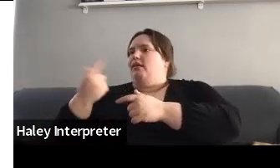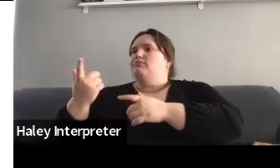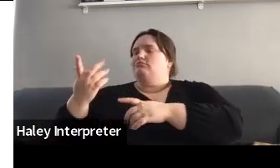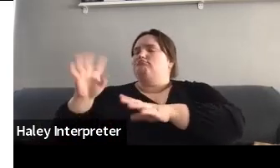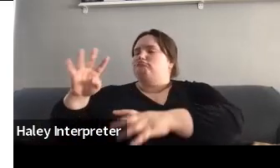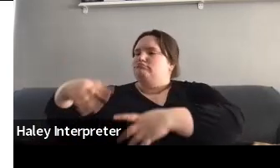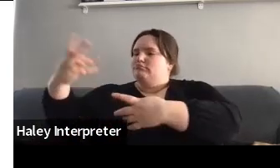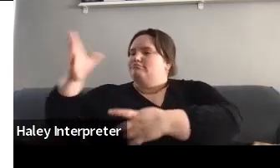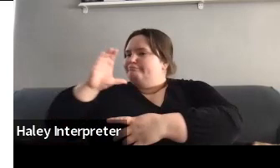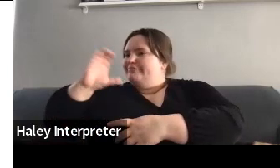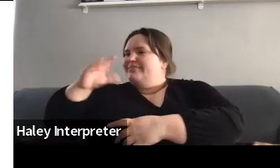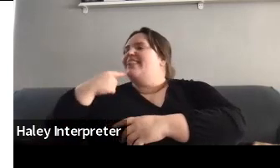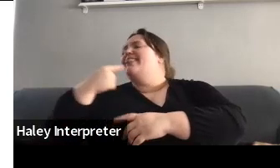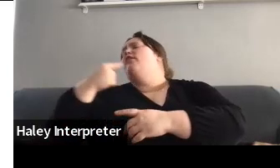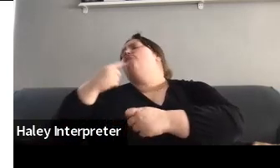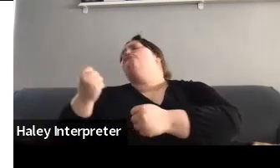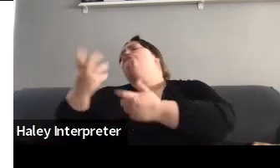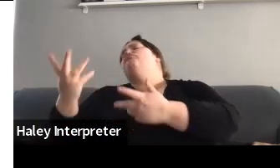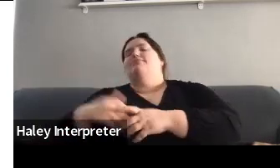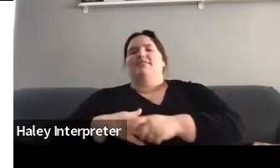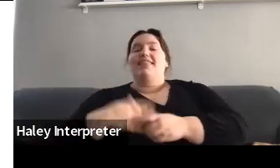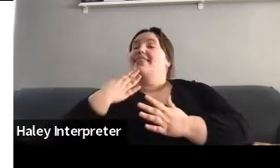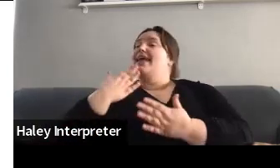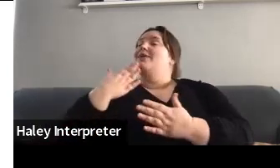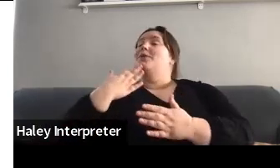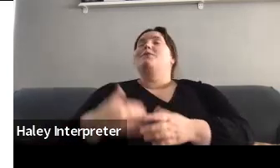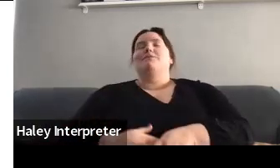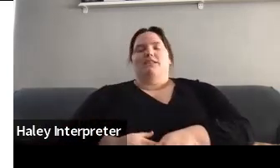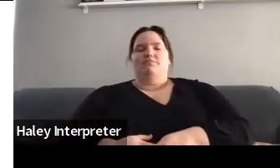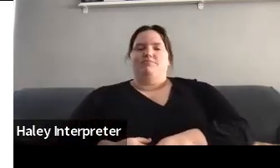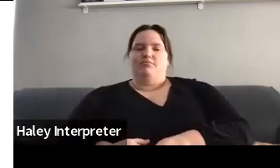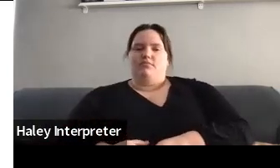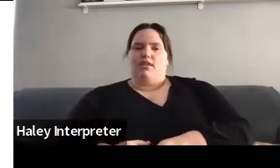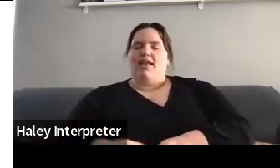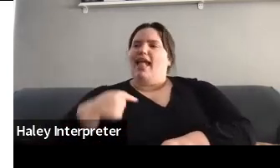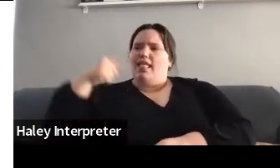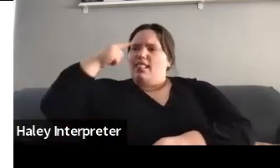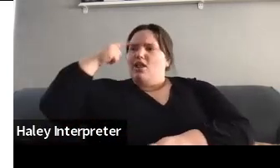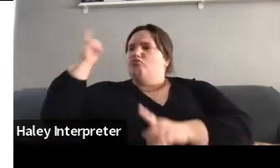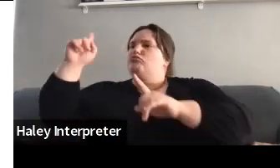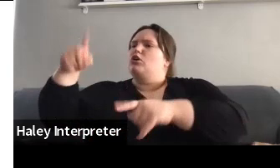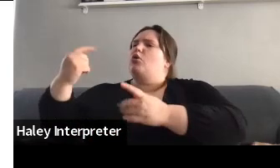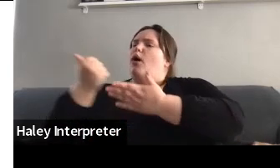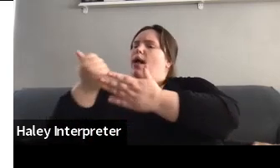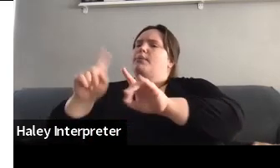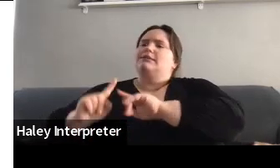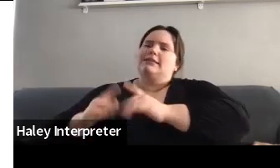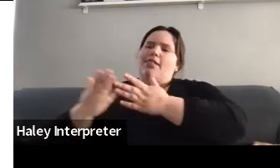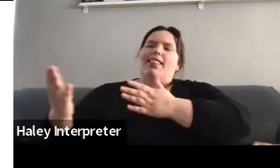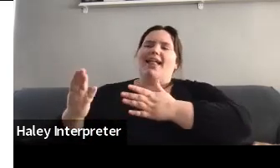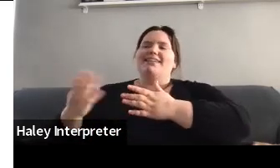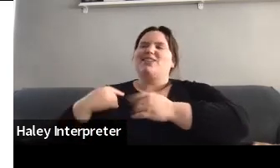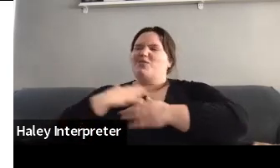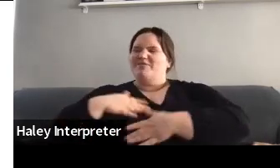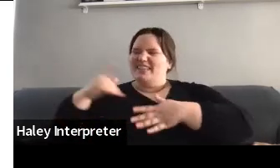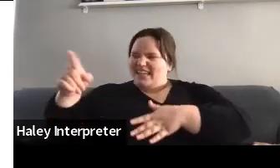are superstars. Thanks, Kimberly. I think we've been out to help you out with a couple of devices a couple of different times. So we appreciate